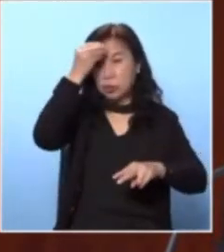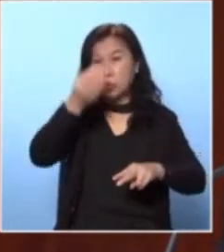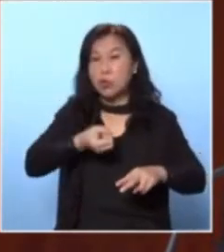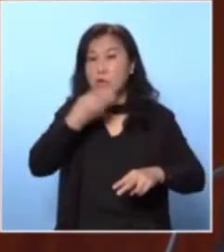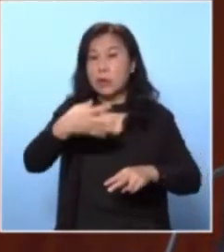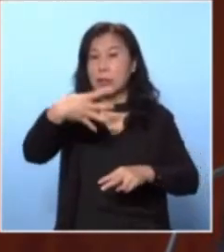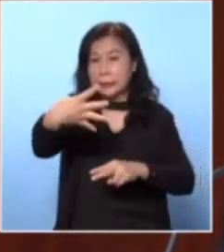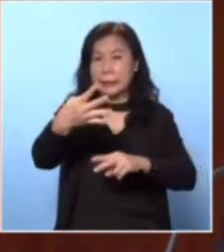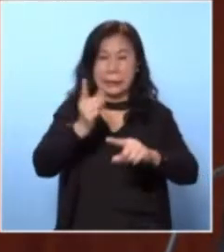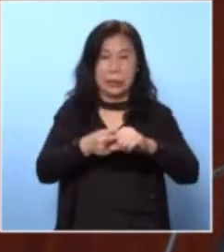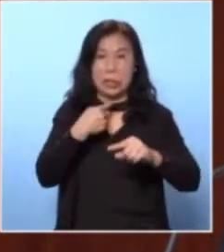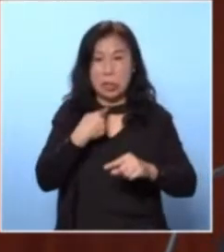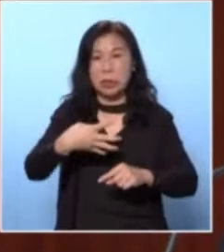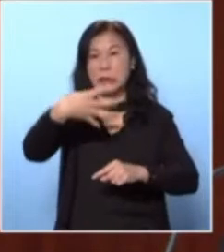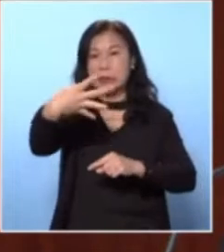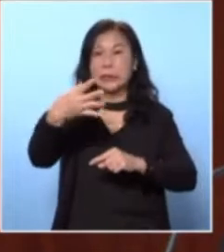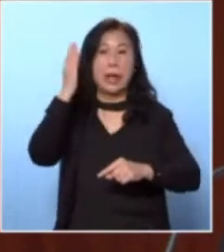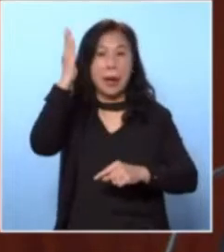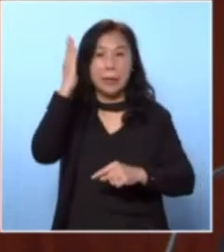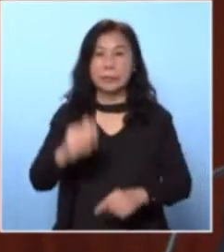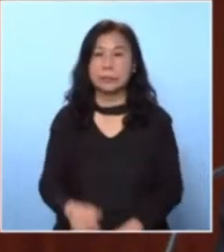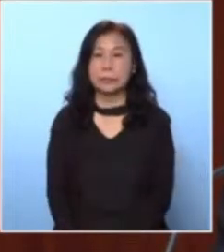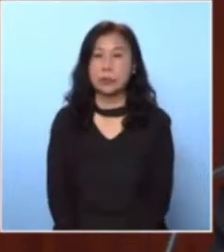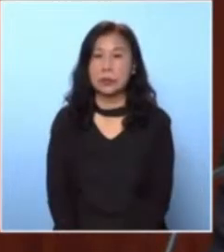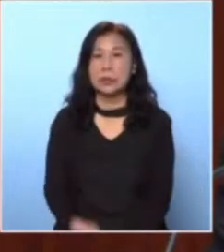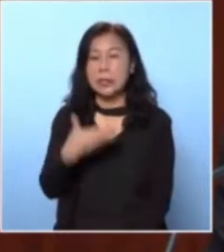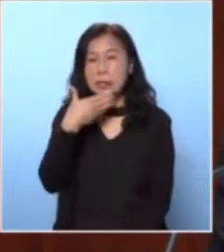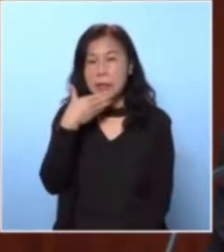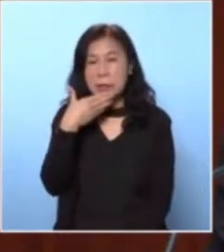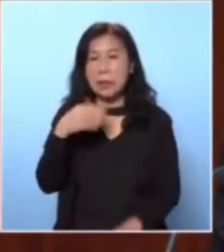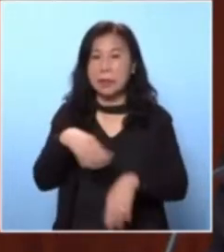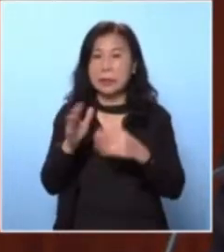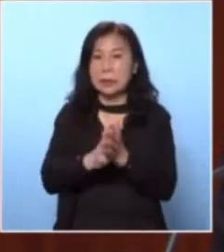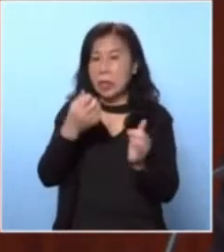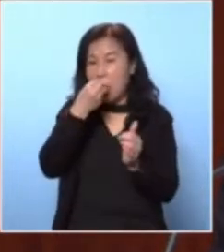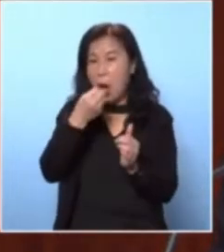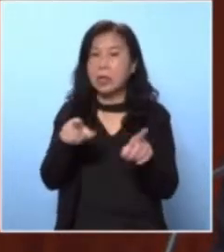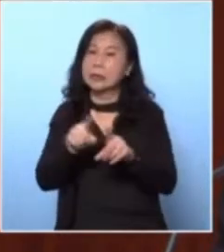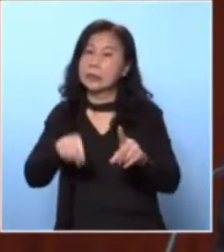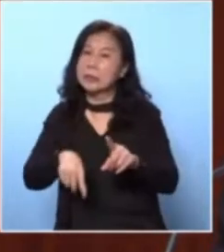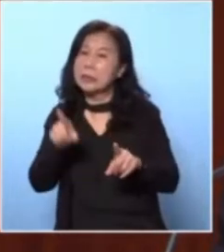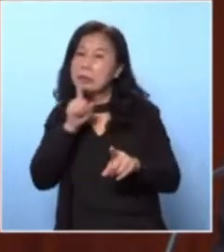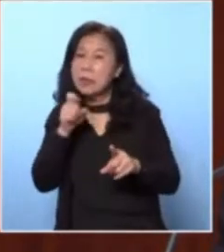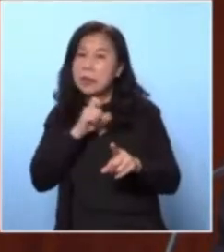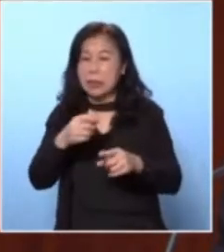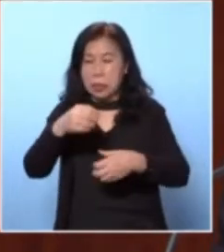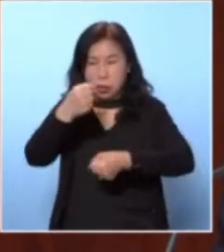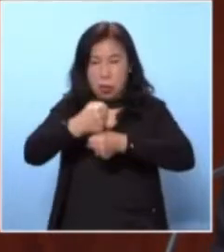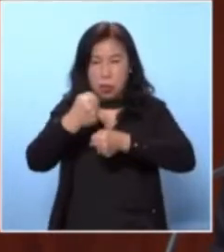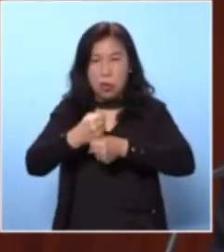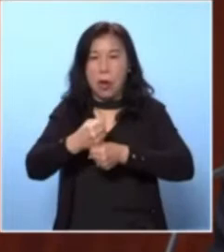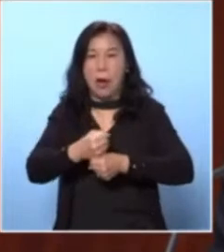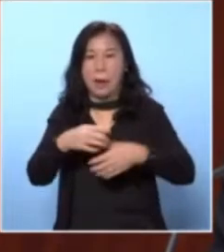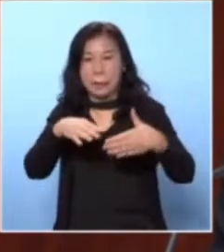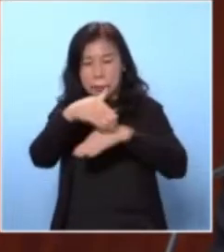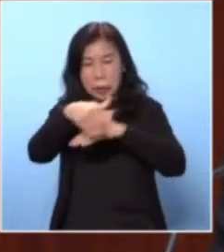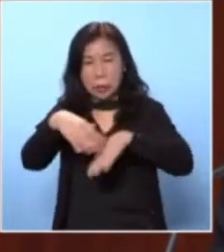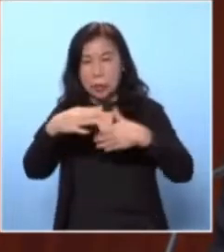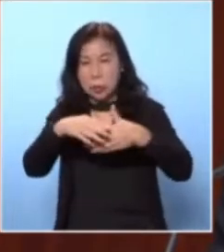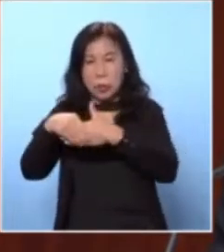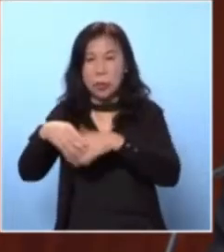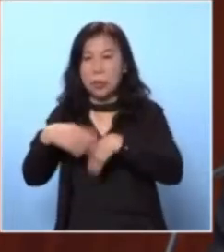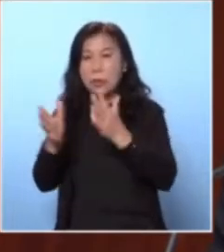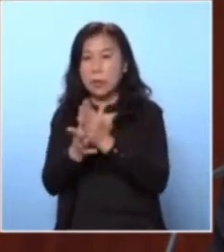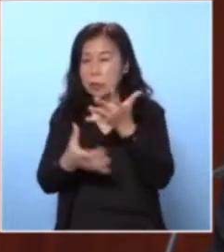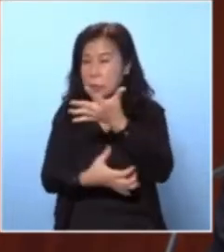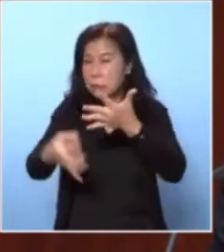President Xi Jinping, speaking last year at the 25th anniversary of the Hong Kong SAR, put forward 4 musts and 4 proposals for this administration